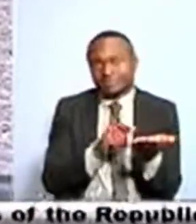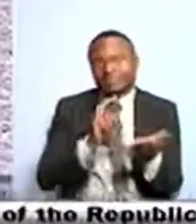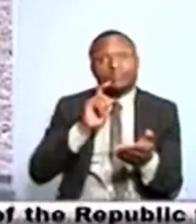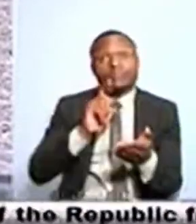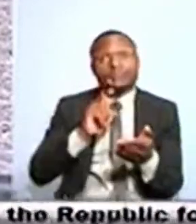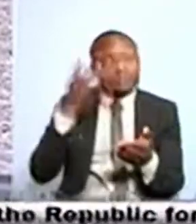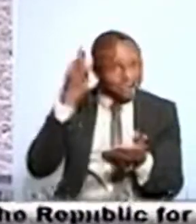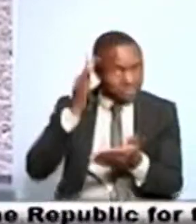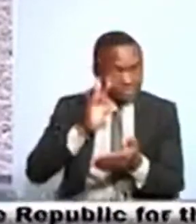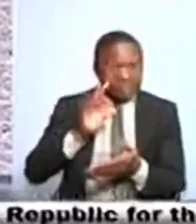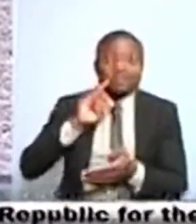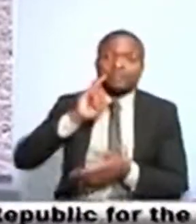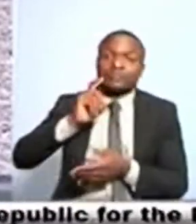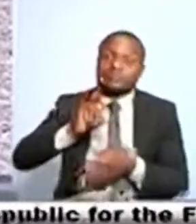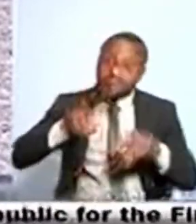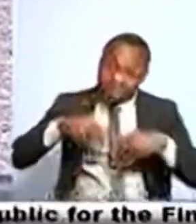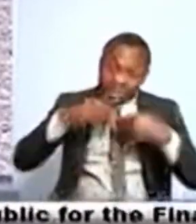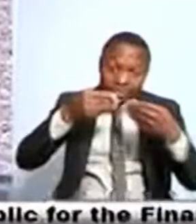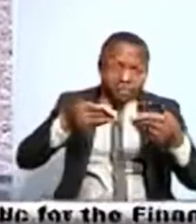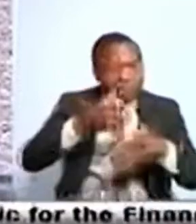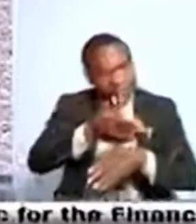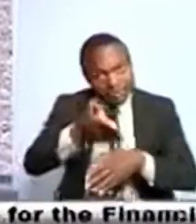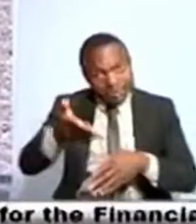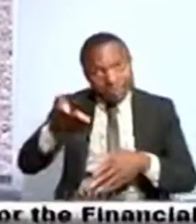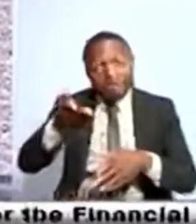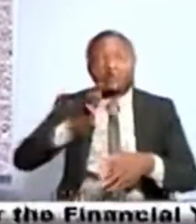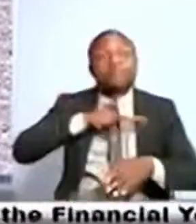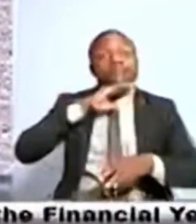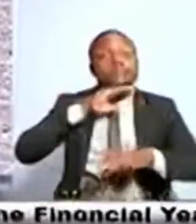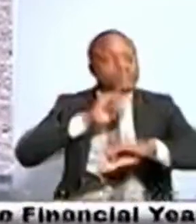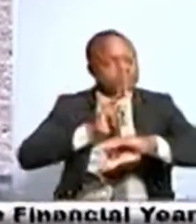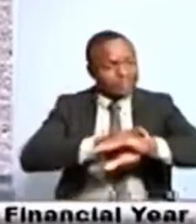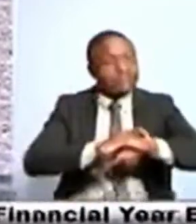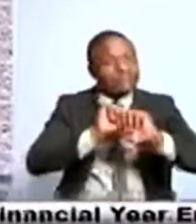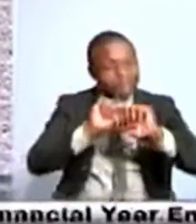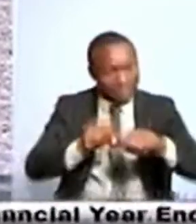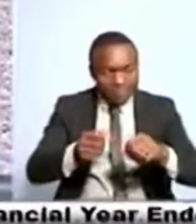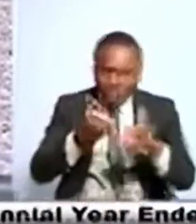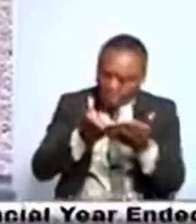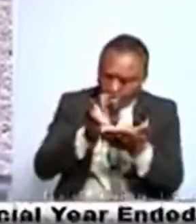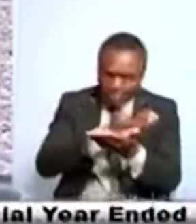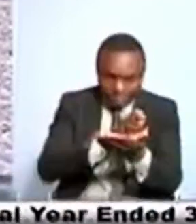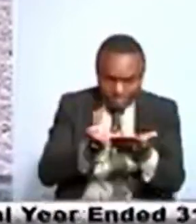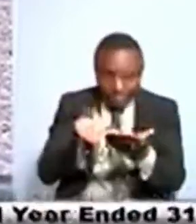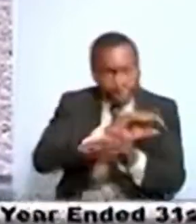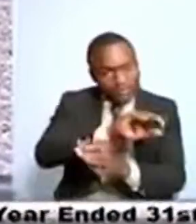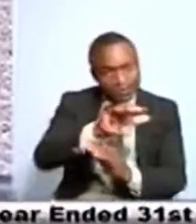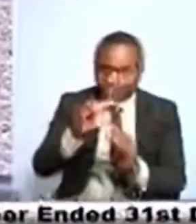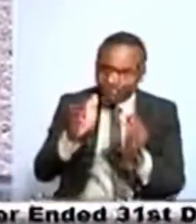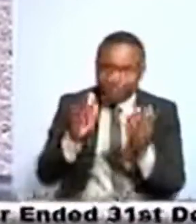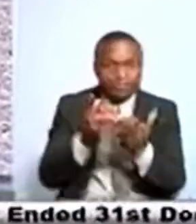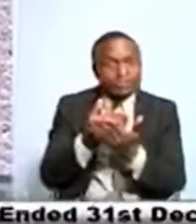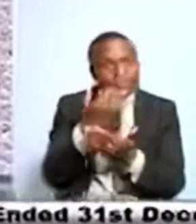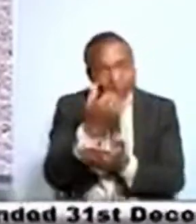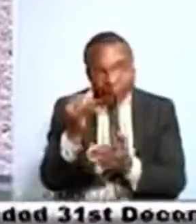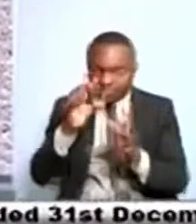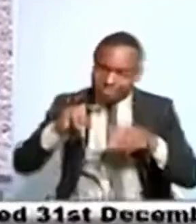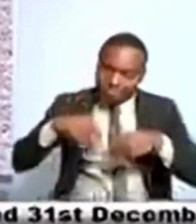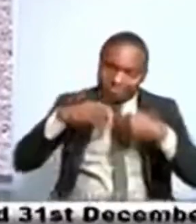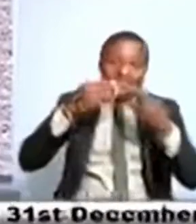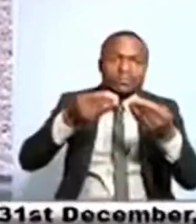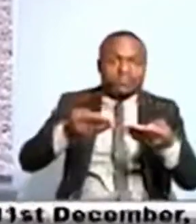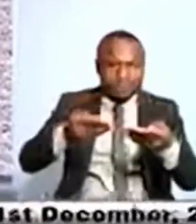Secretariat be giving us enough time so that we can go through all the matters and we provide